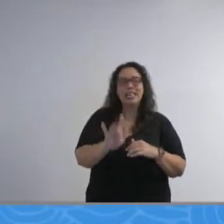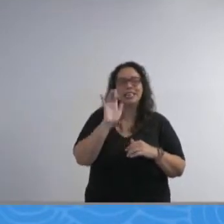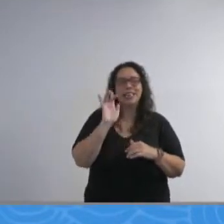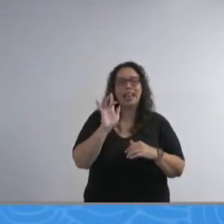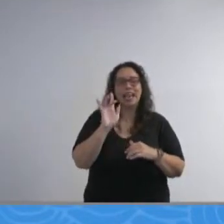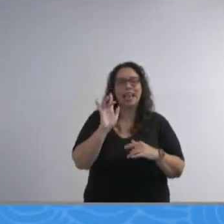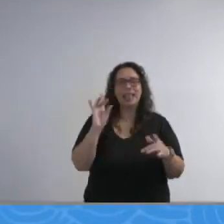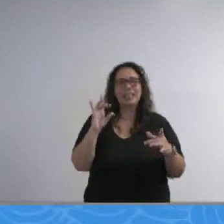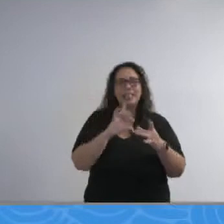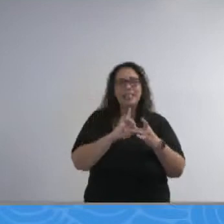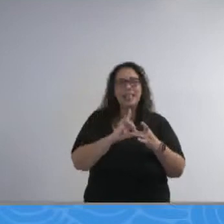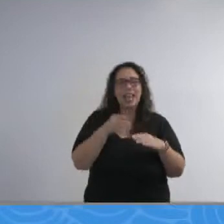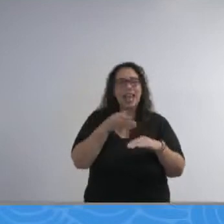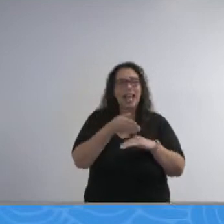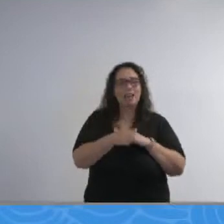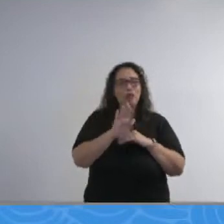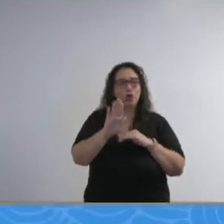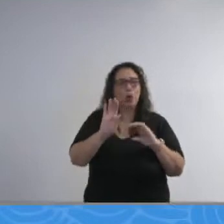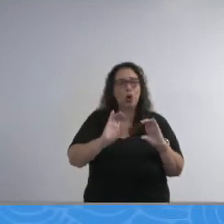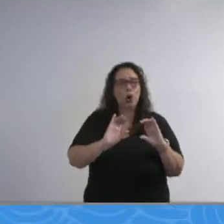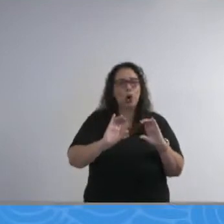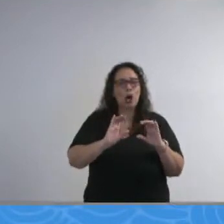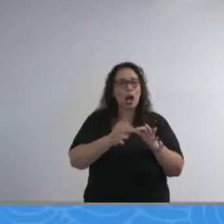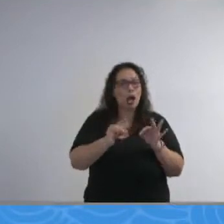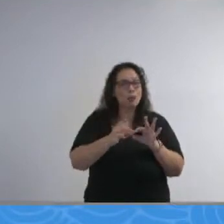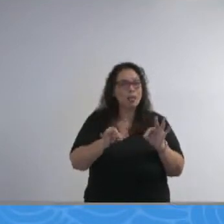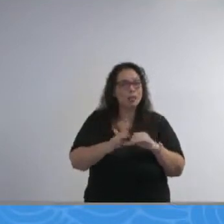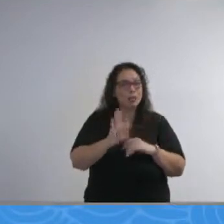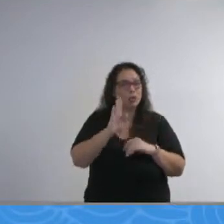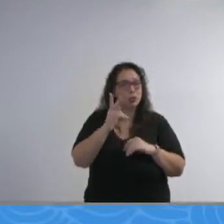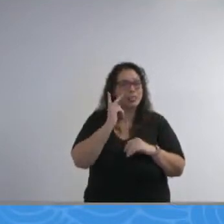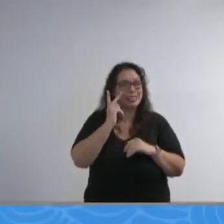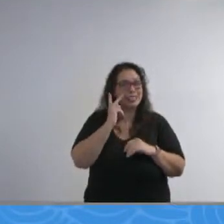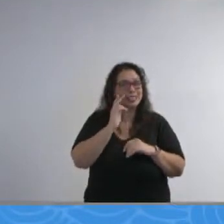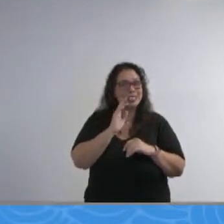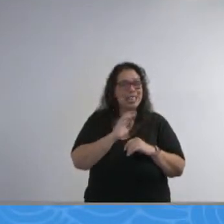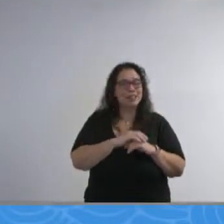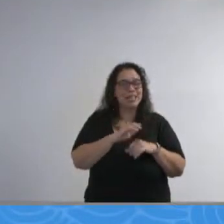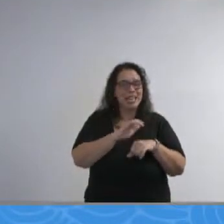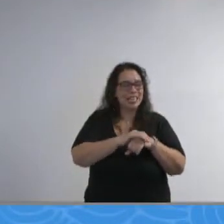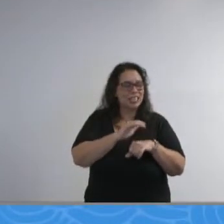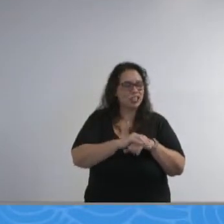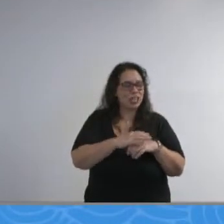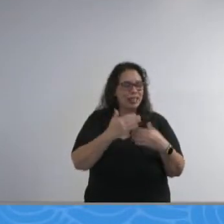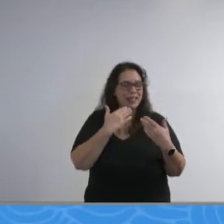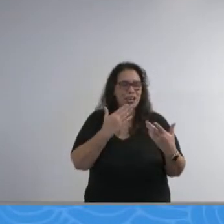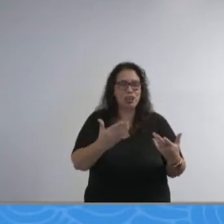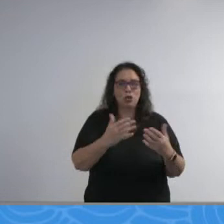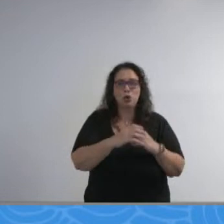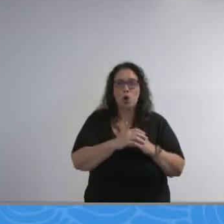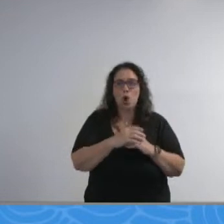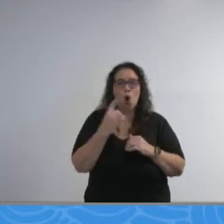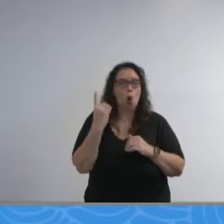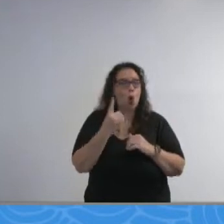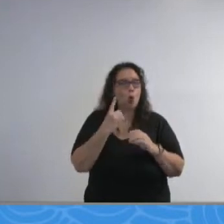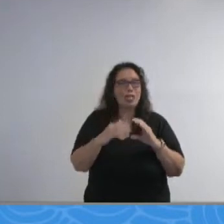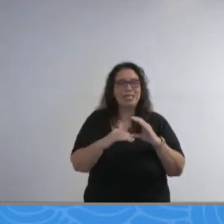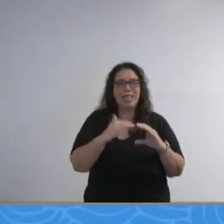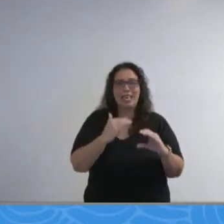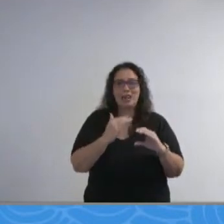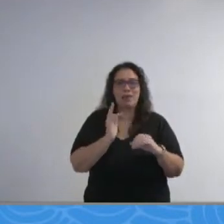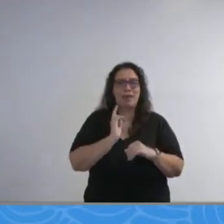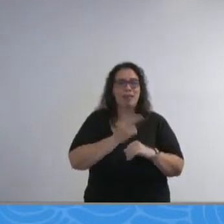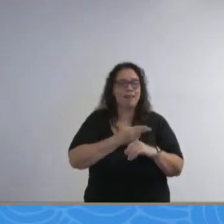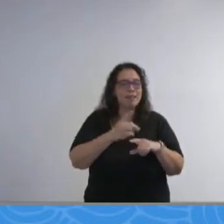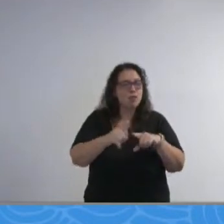your comment, and you will find the presentation in English. Thank you. And you're more than welcome to always email us or call us, and we'll be